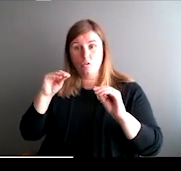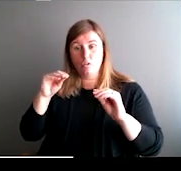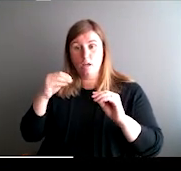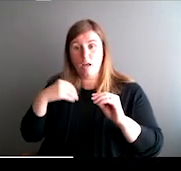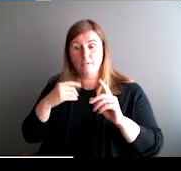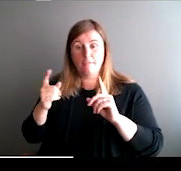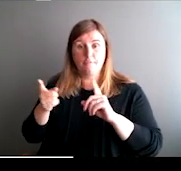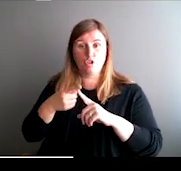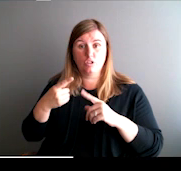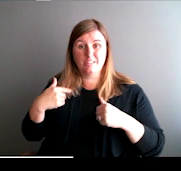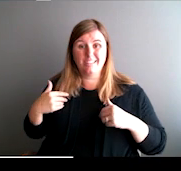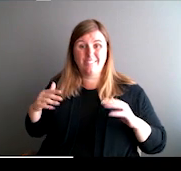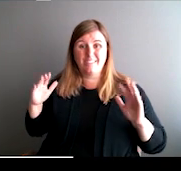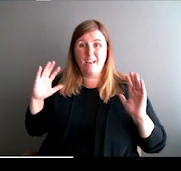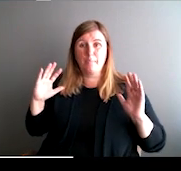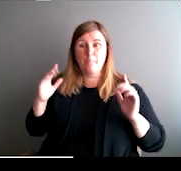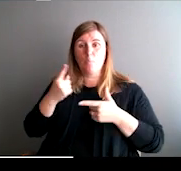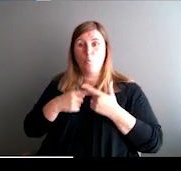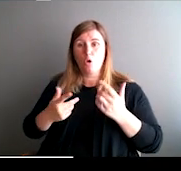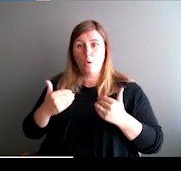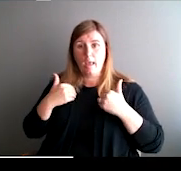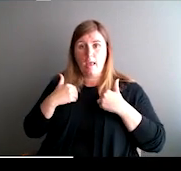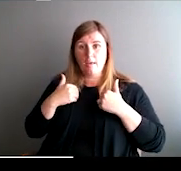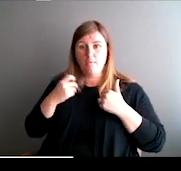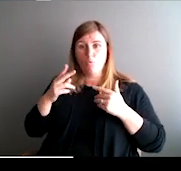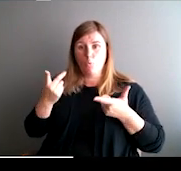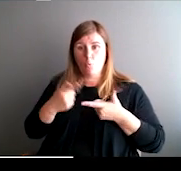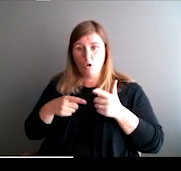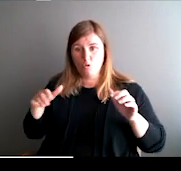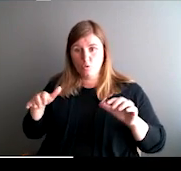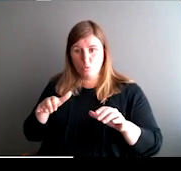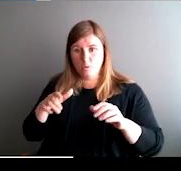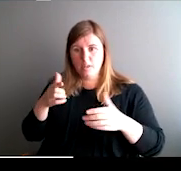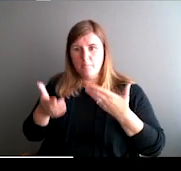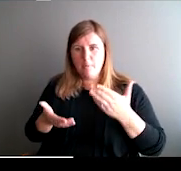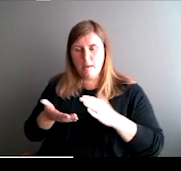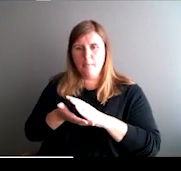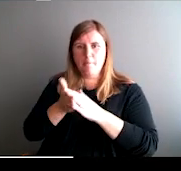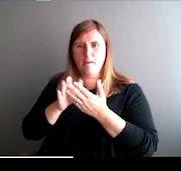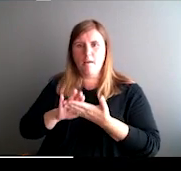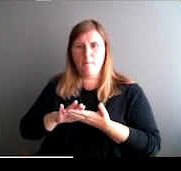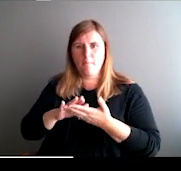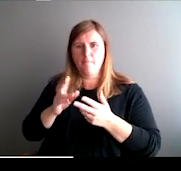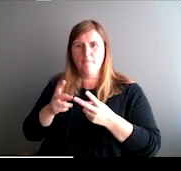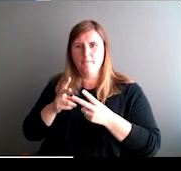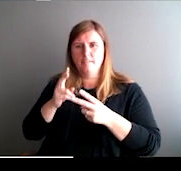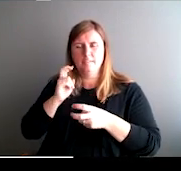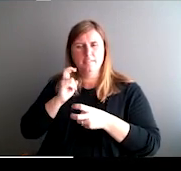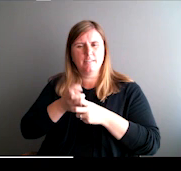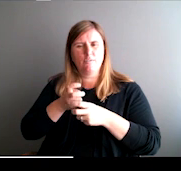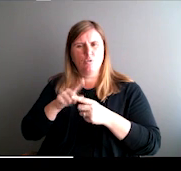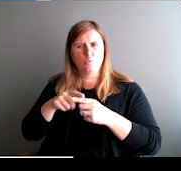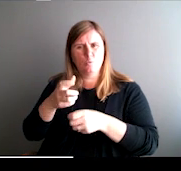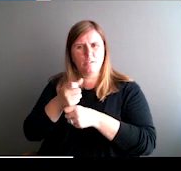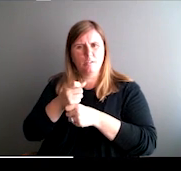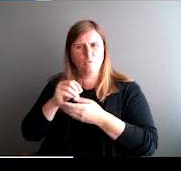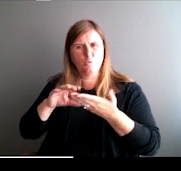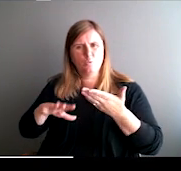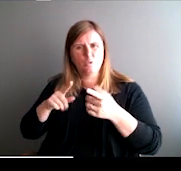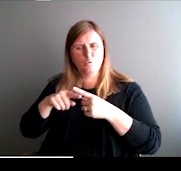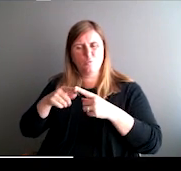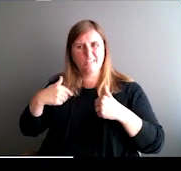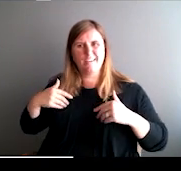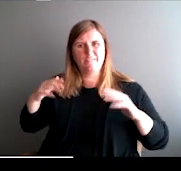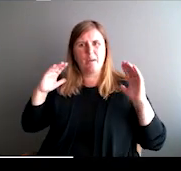first giving up what you have or what you're doing, it may become very difficult to get students to give up